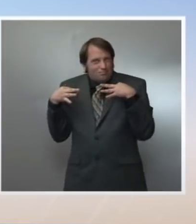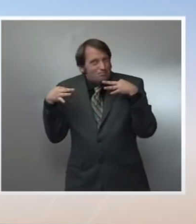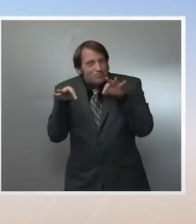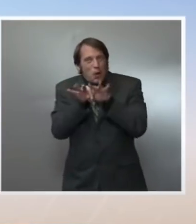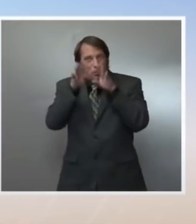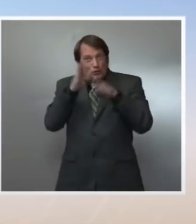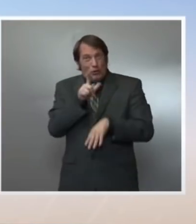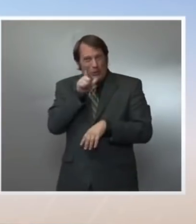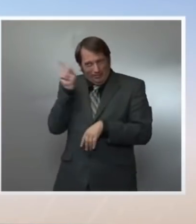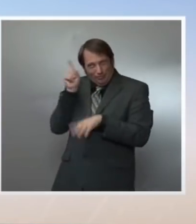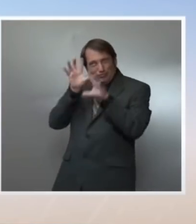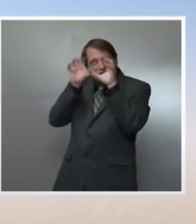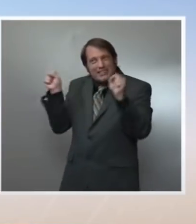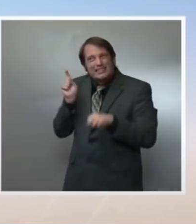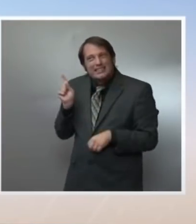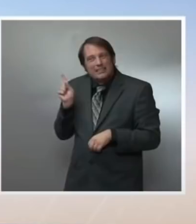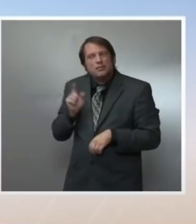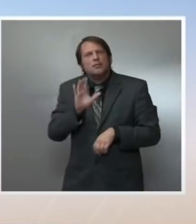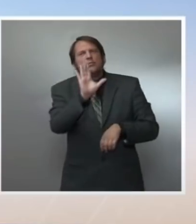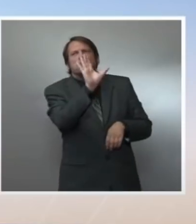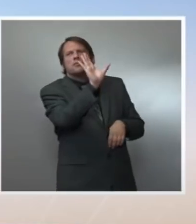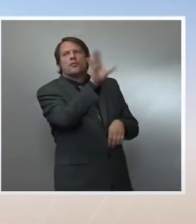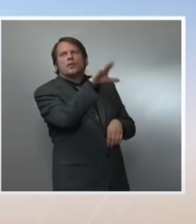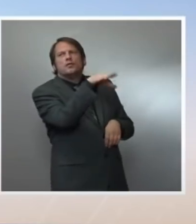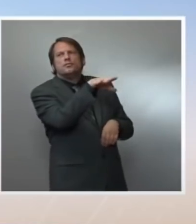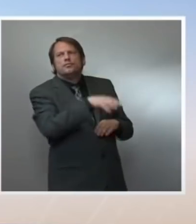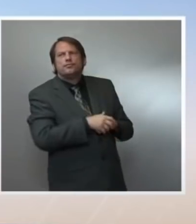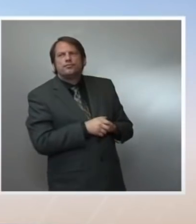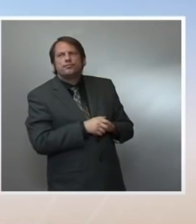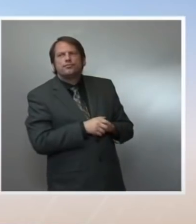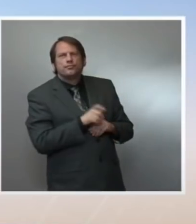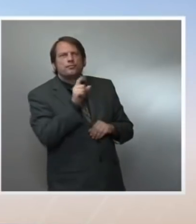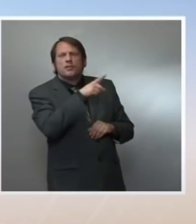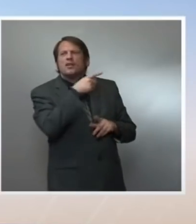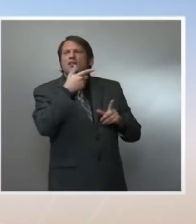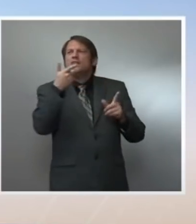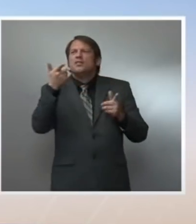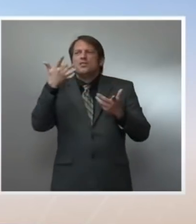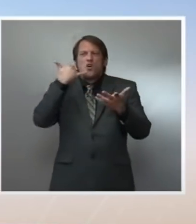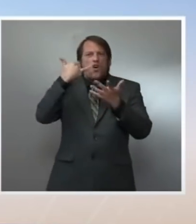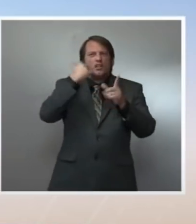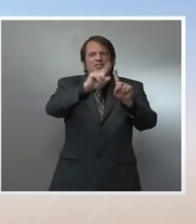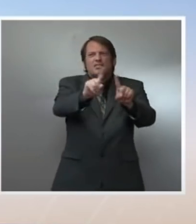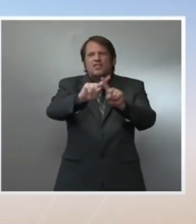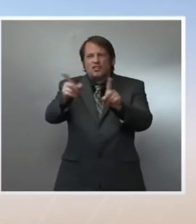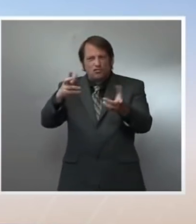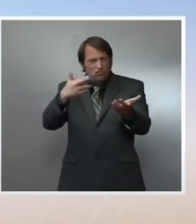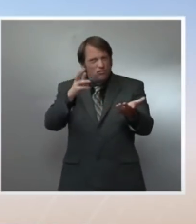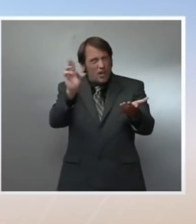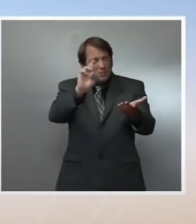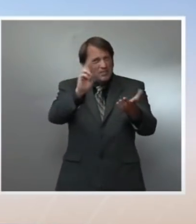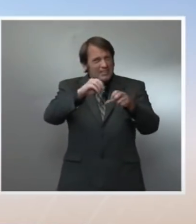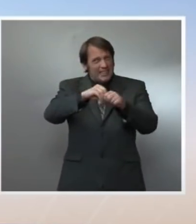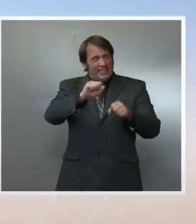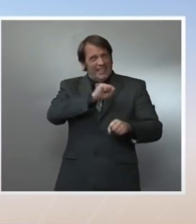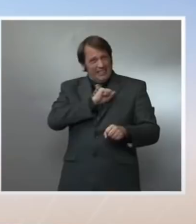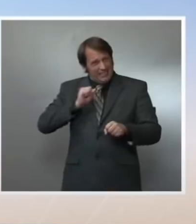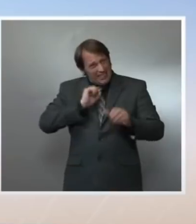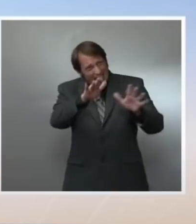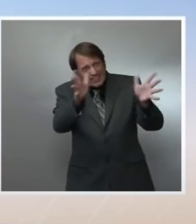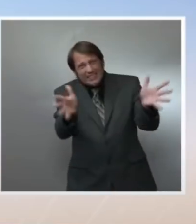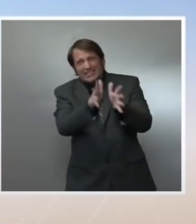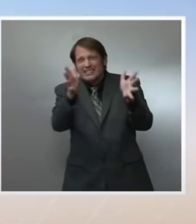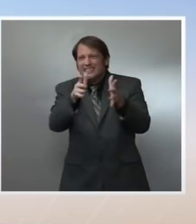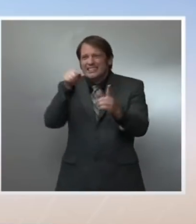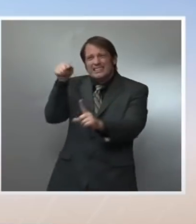going to be making phone calls to Republicans in particular in the Senate to try to advance the background check legislation there. He said he would be